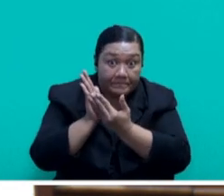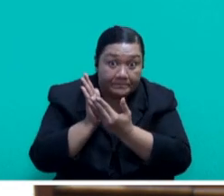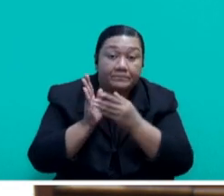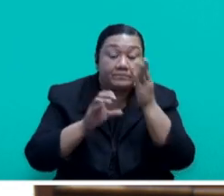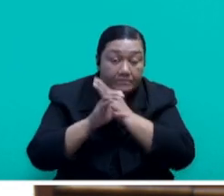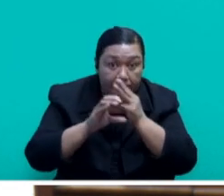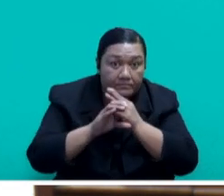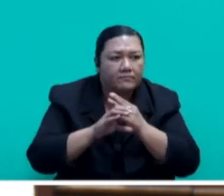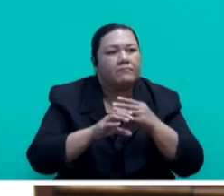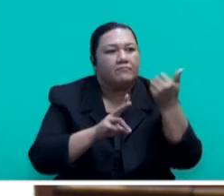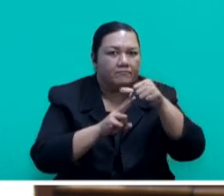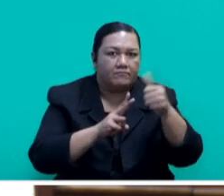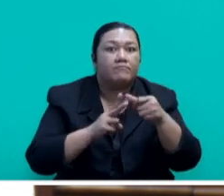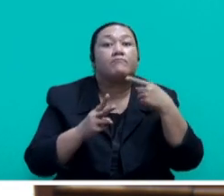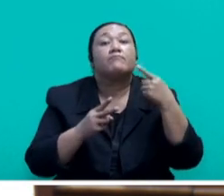around the country.